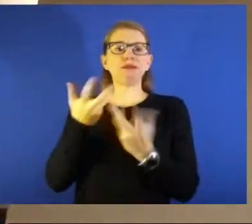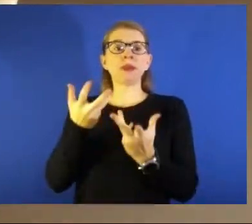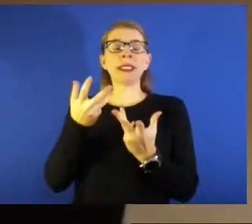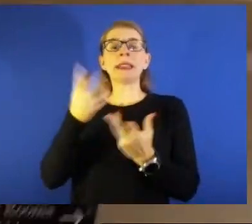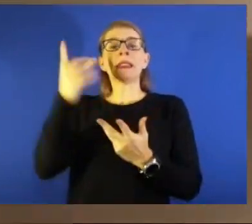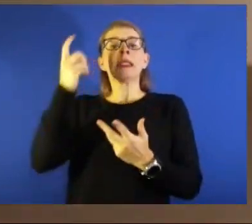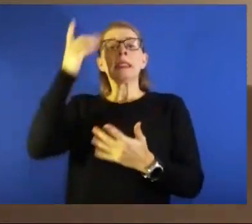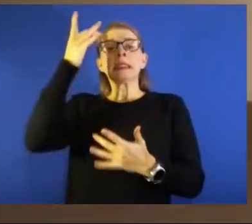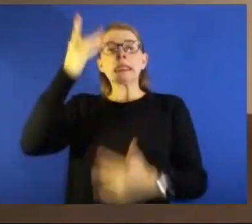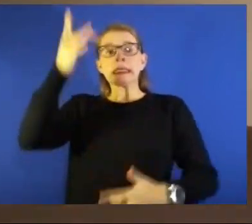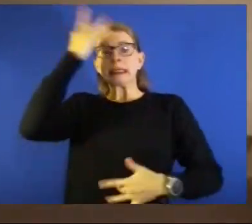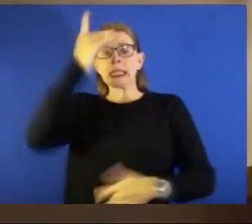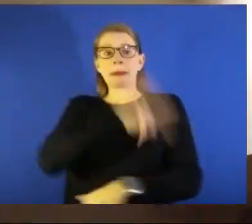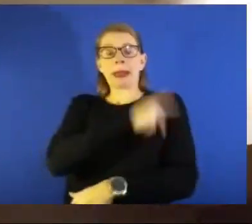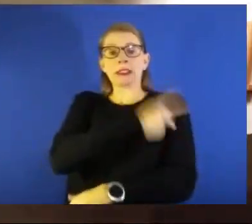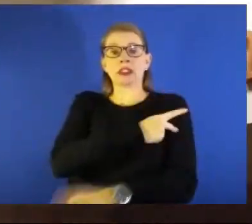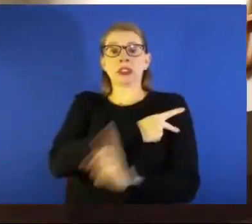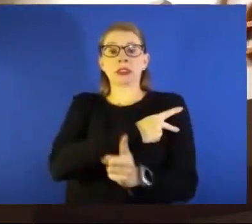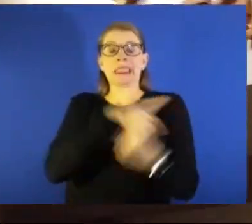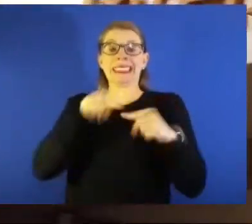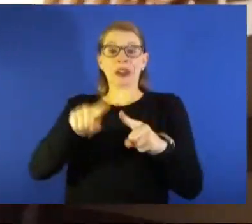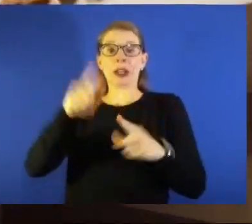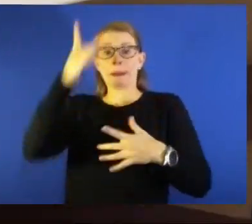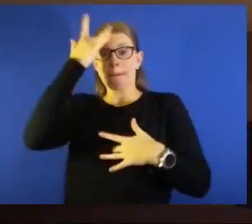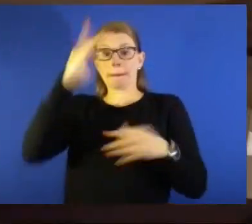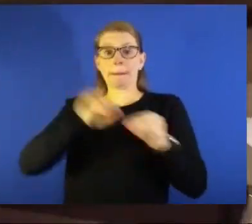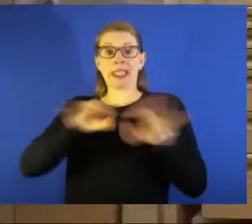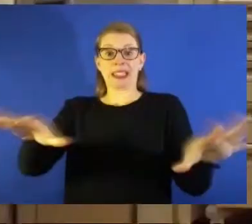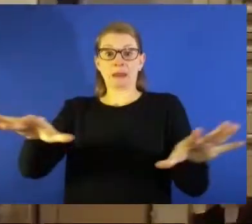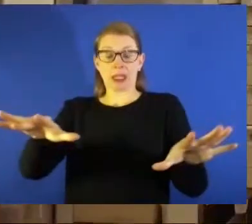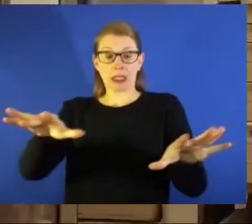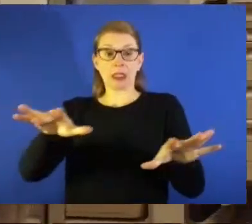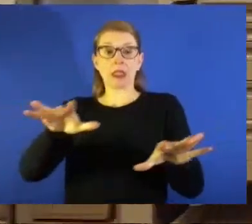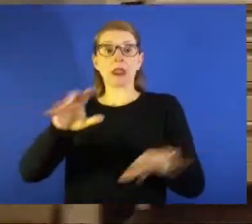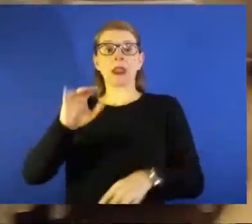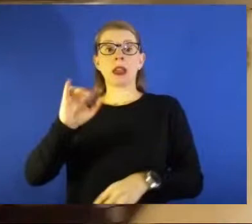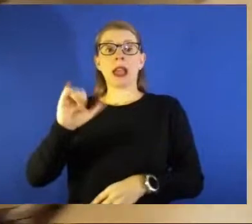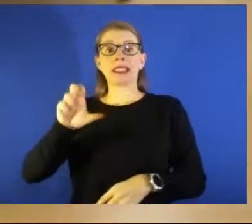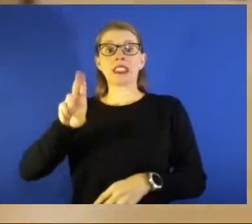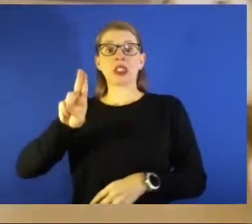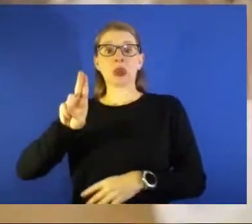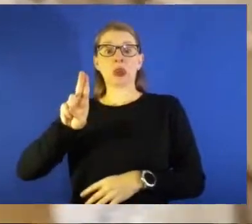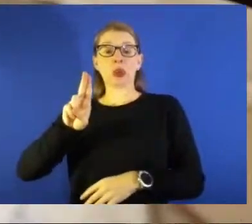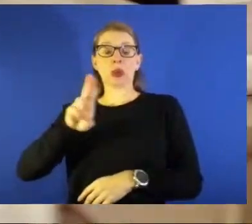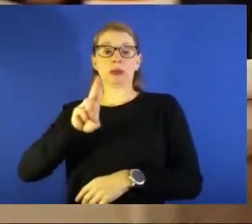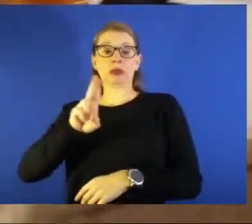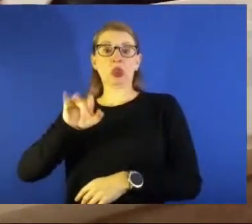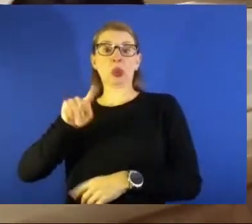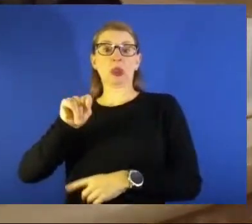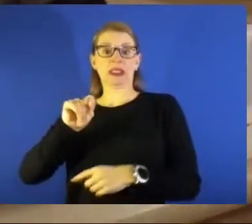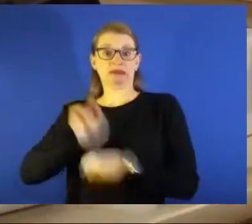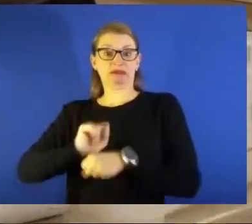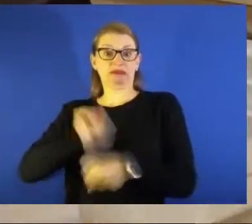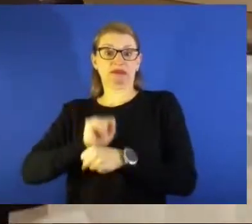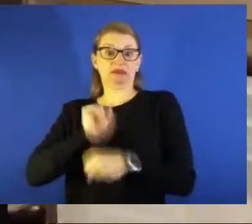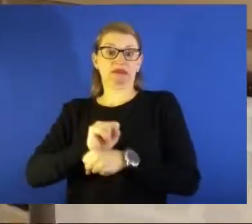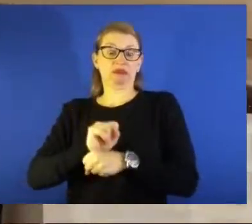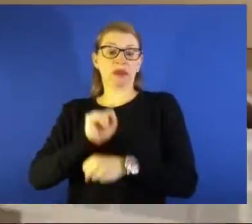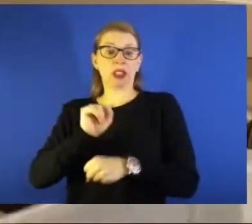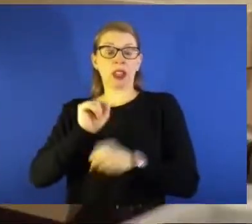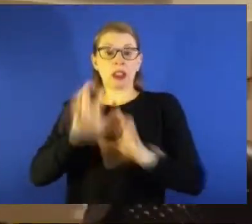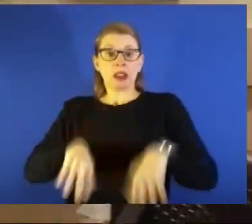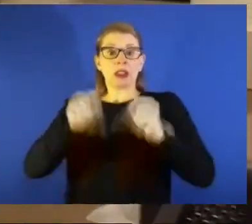a pandemic, and here you are up there on those ICU units. And what has it been like, though, to step in and be that family member, like